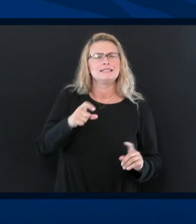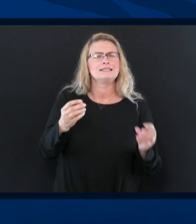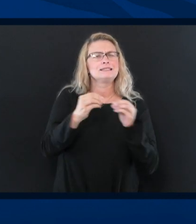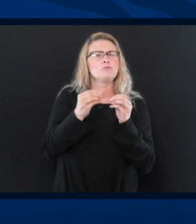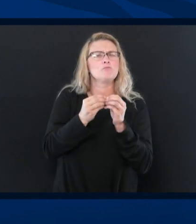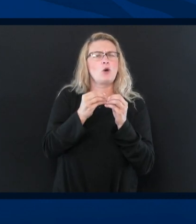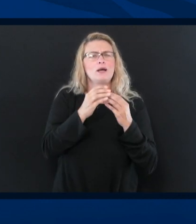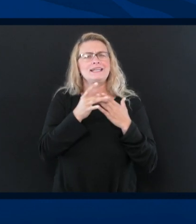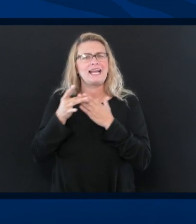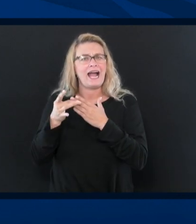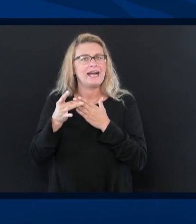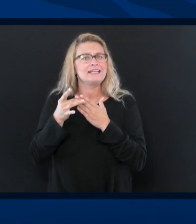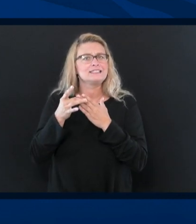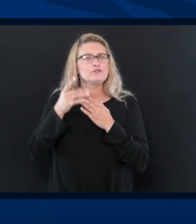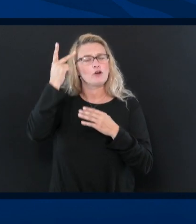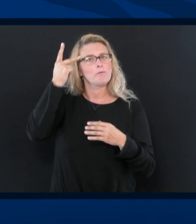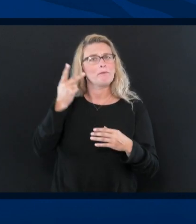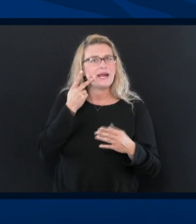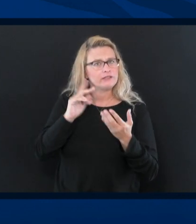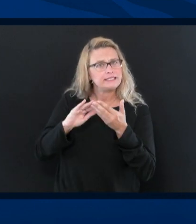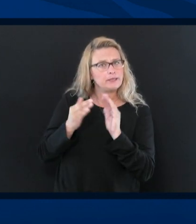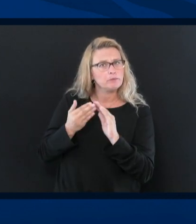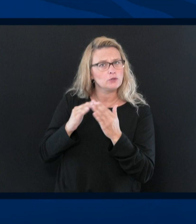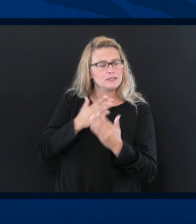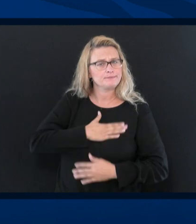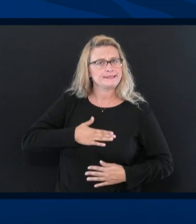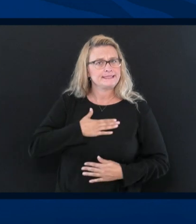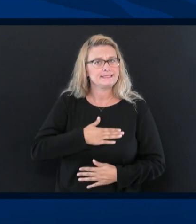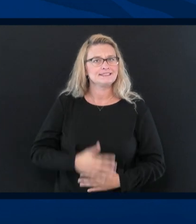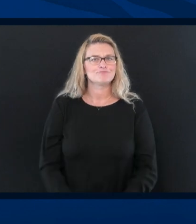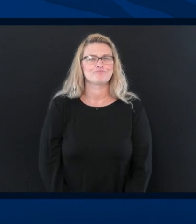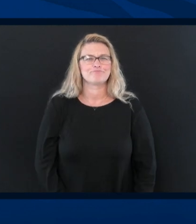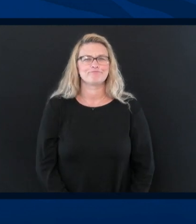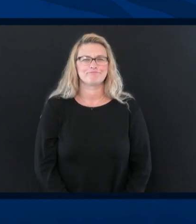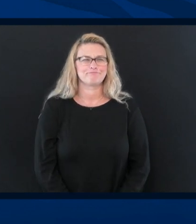and advice for parents and the community over this way.